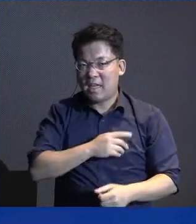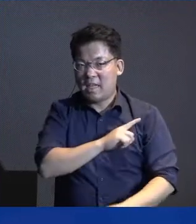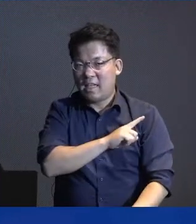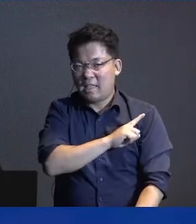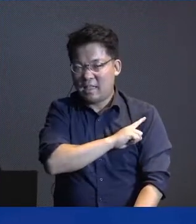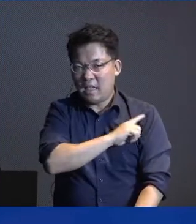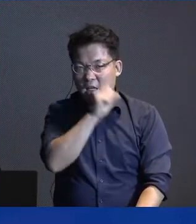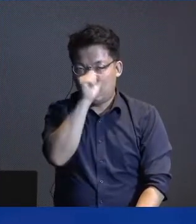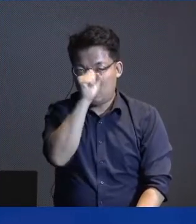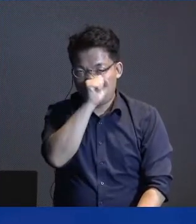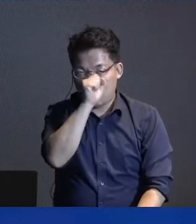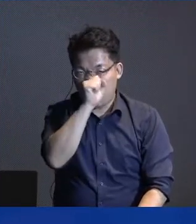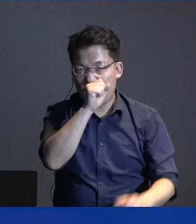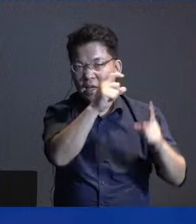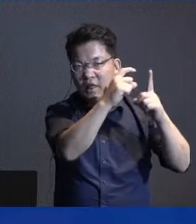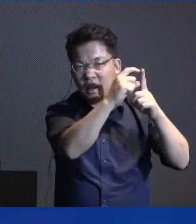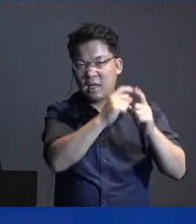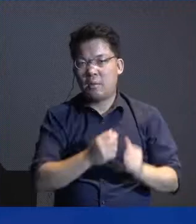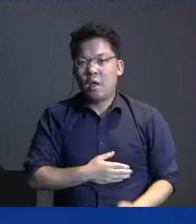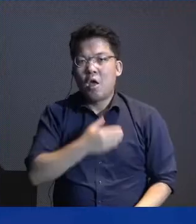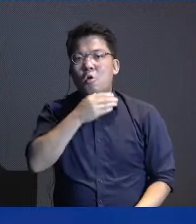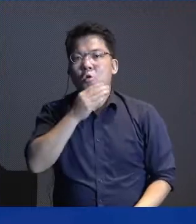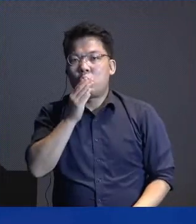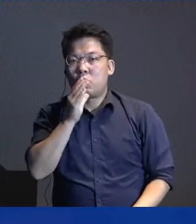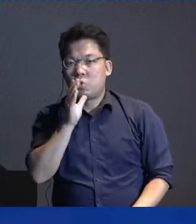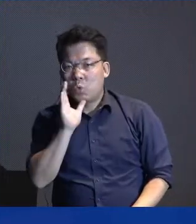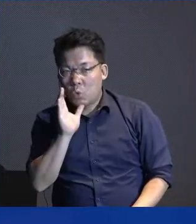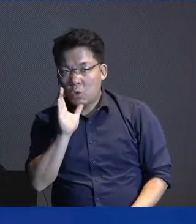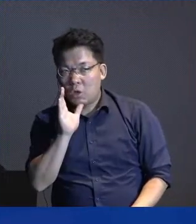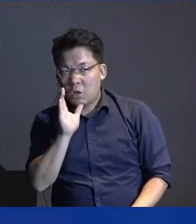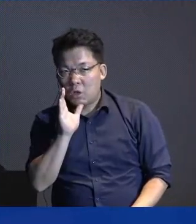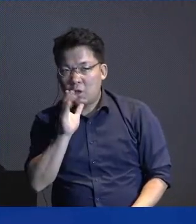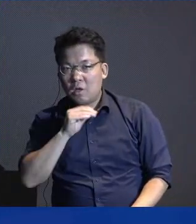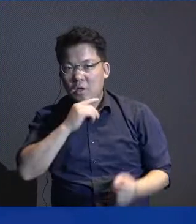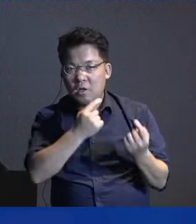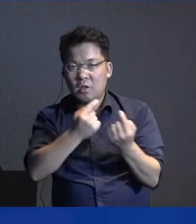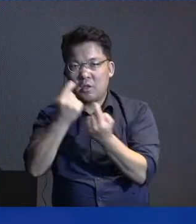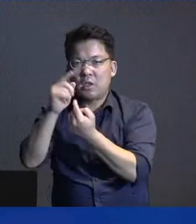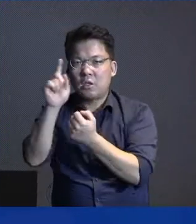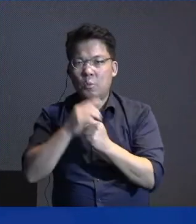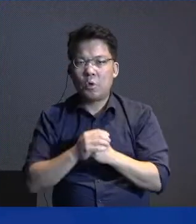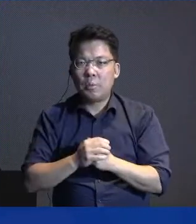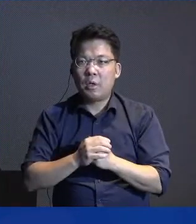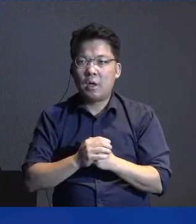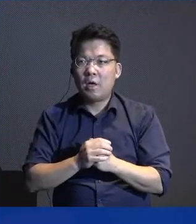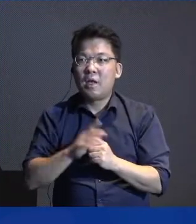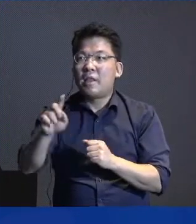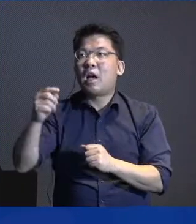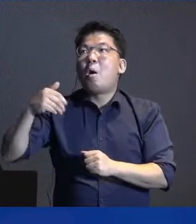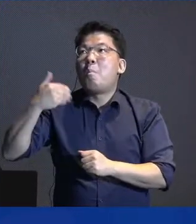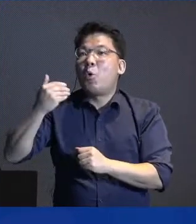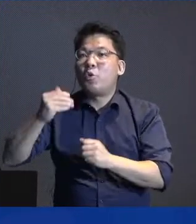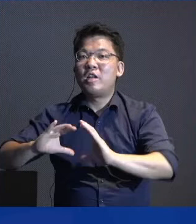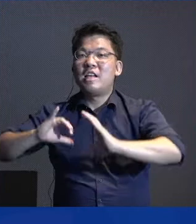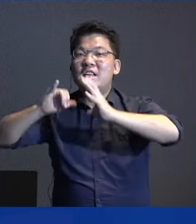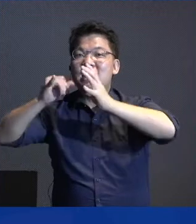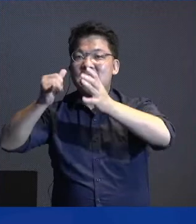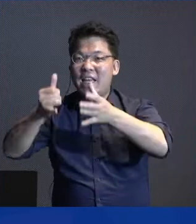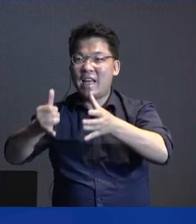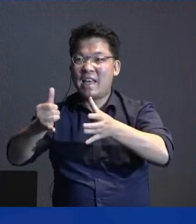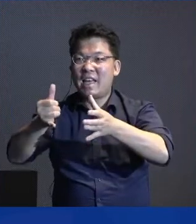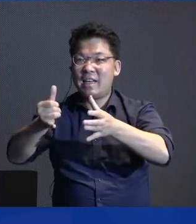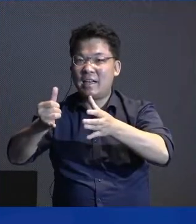ladder which takes you high. It brings experience, it brings wisdom, it brings a lot of positive things, but